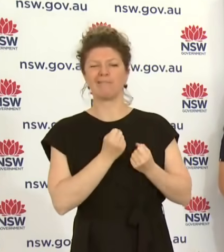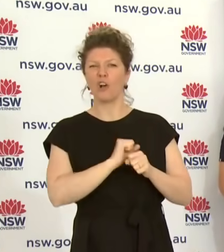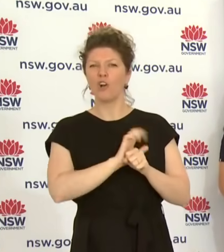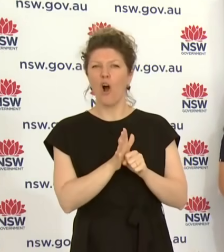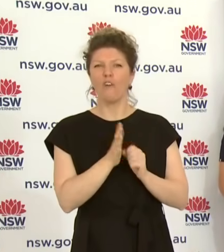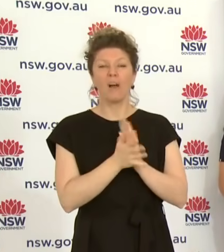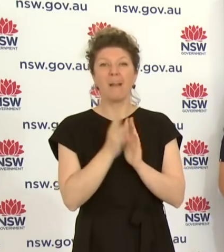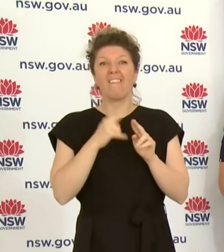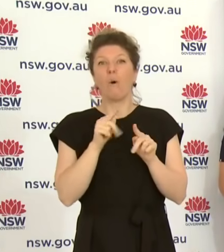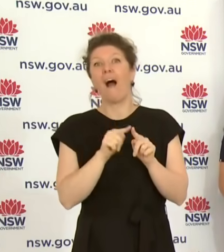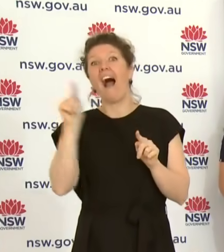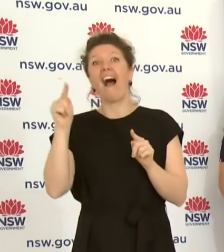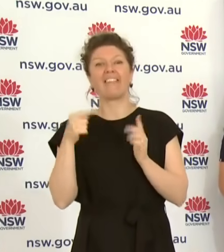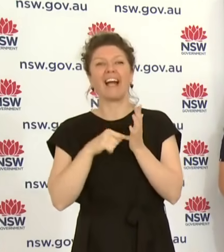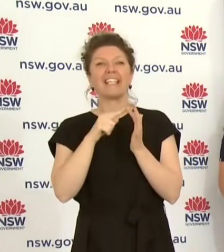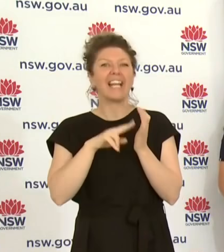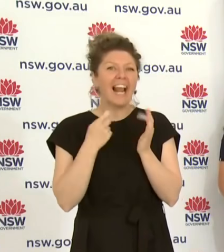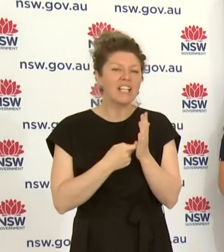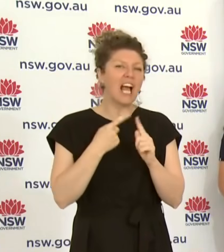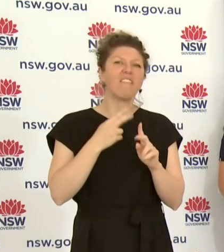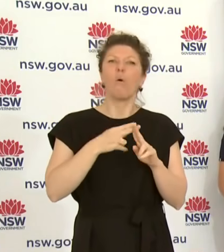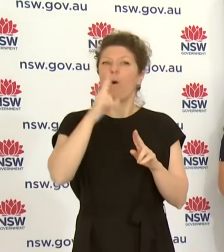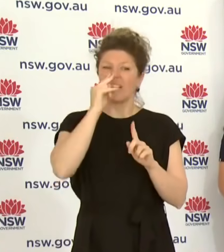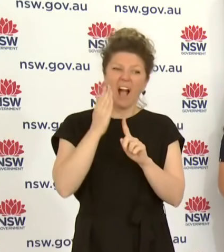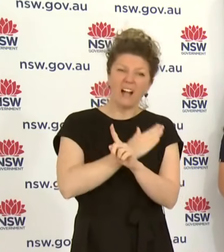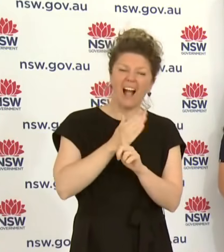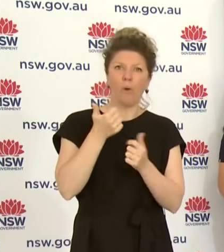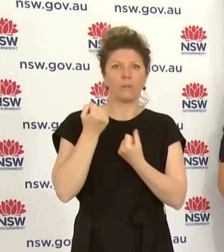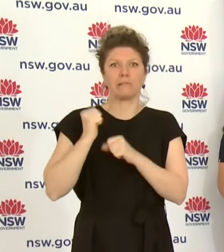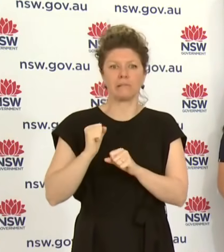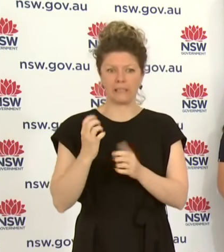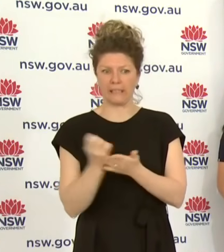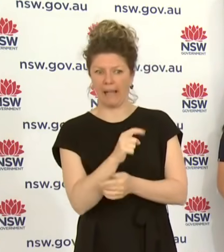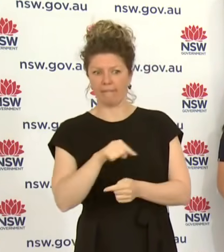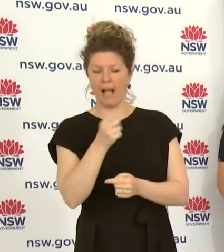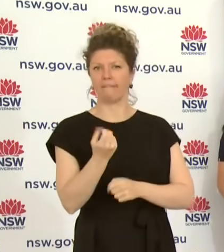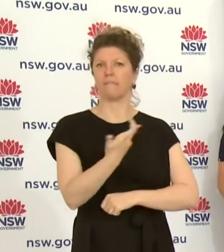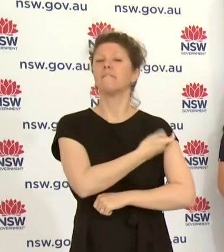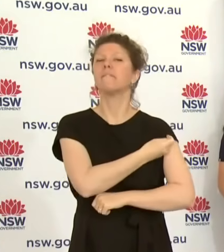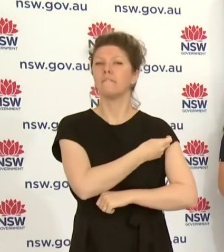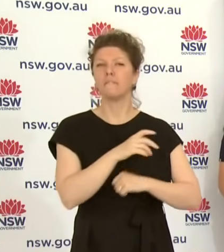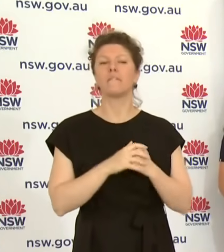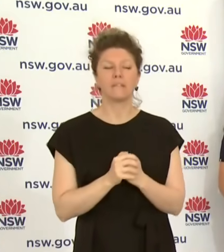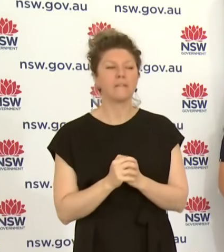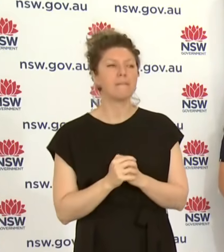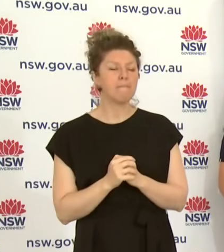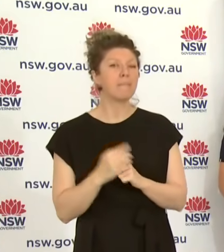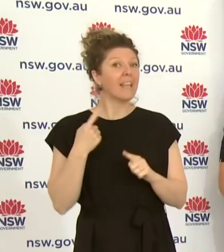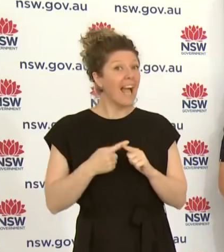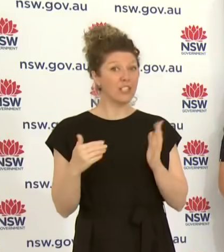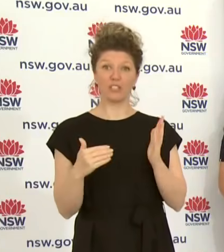for older adolescents and younger adults. But we also want to make sure that everybody is clear that